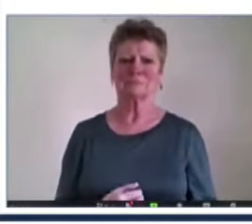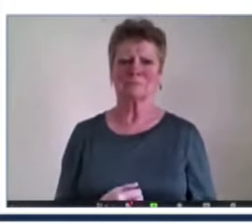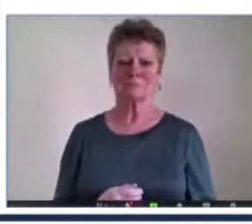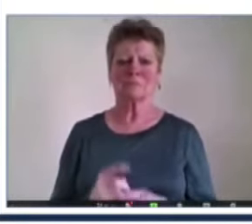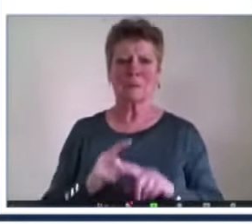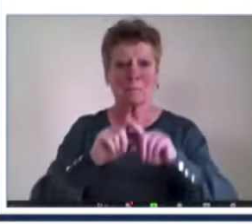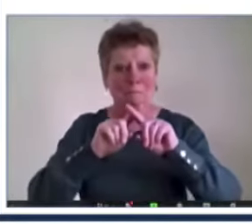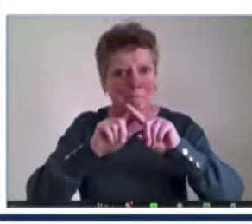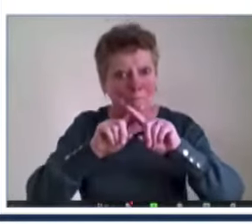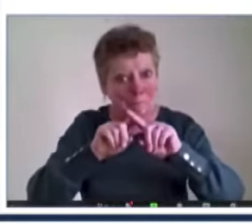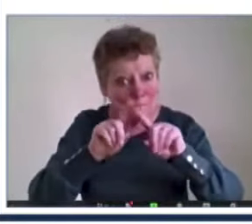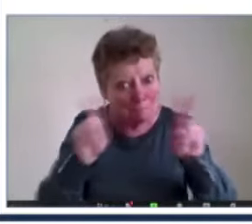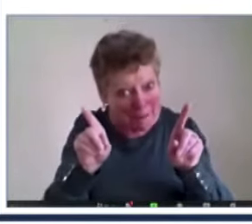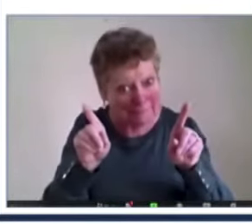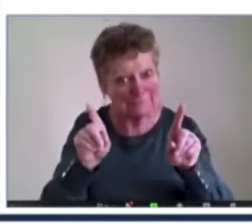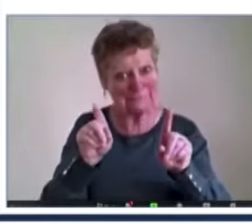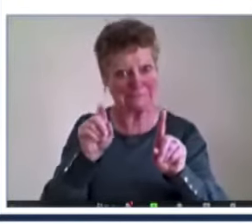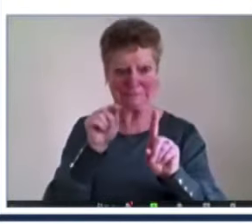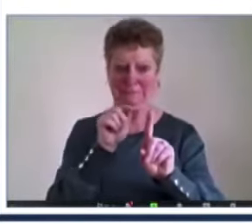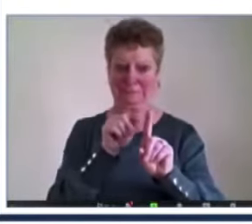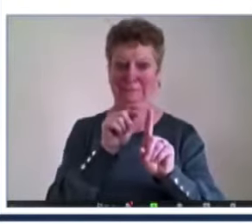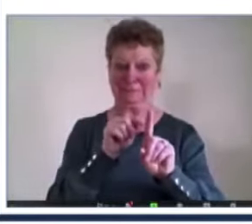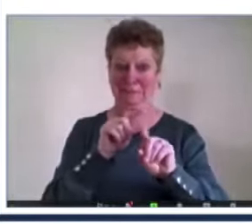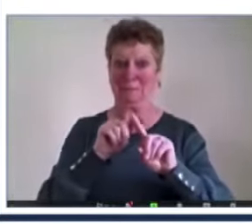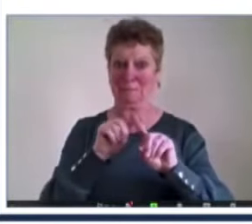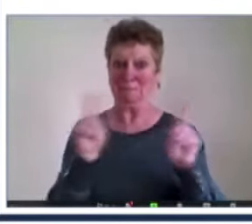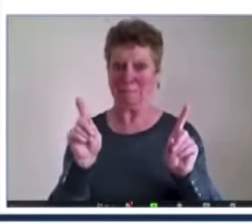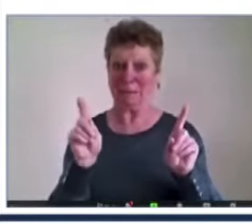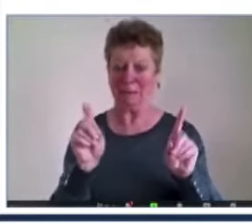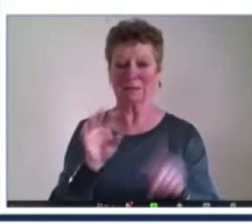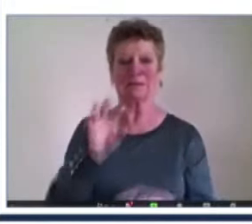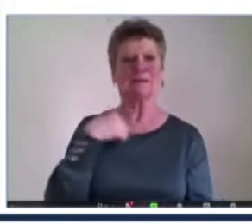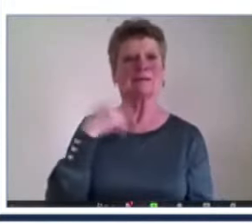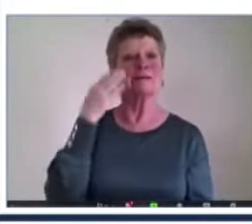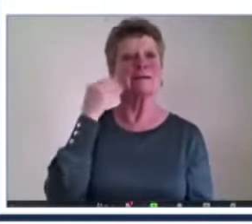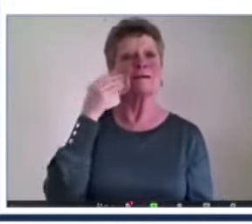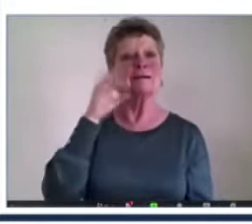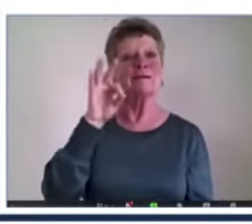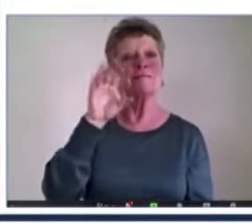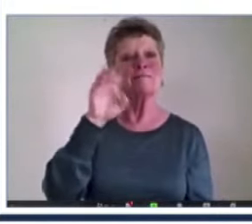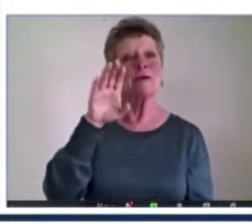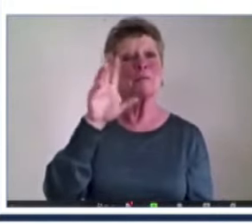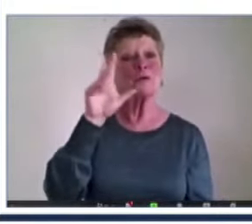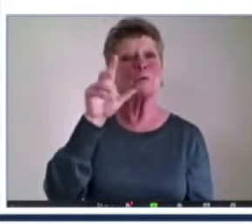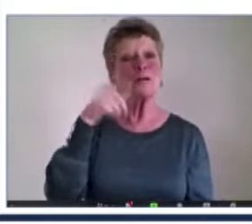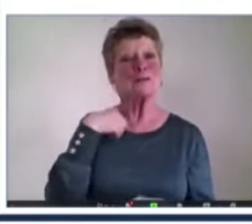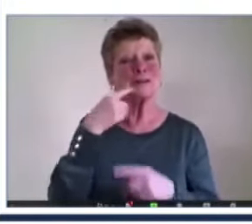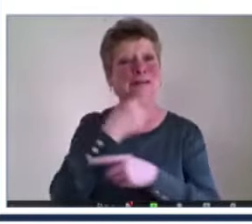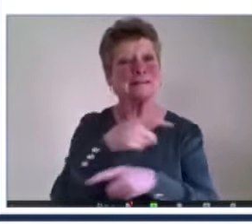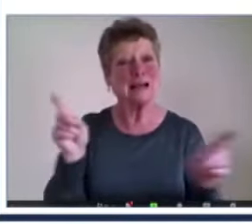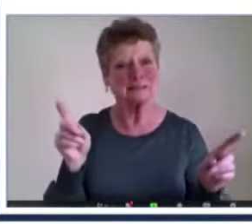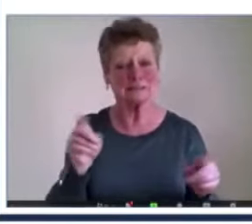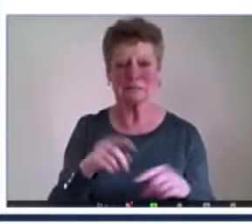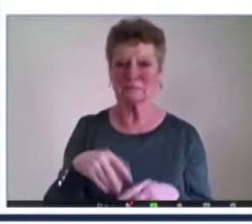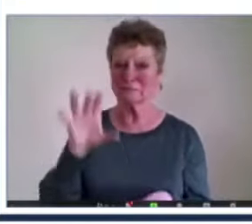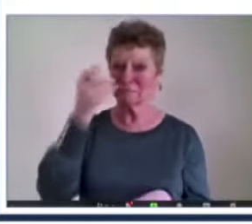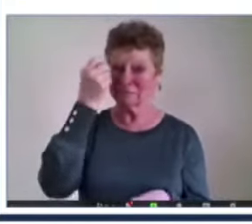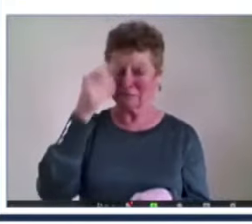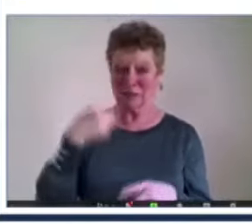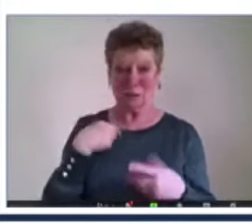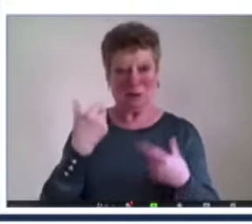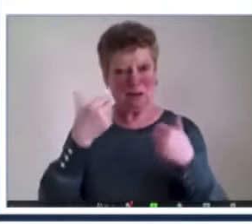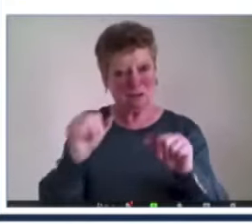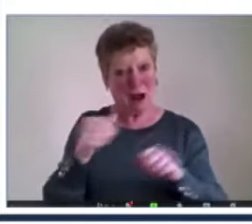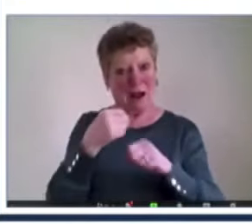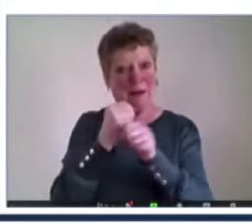but, there is a tweak to that February 23rd announcement. There's no playbook for managing this pandemic. We make the best